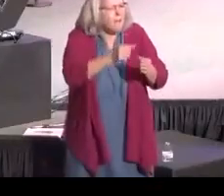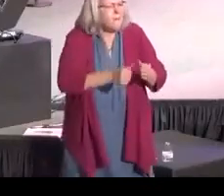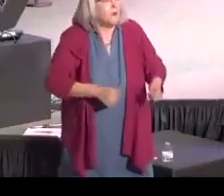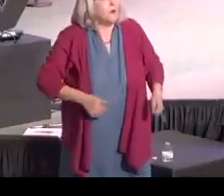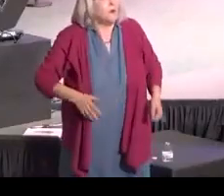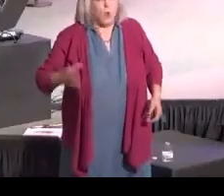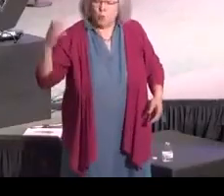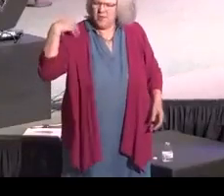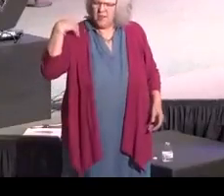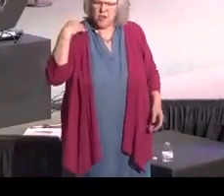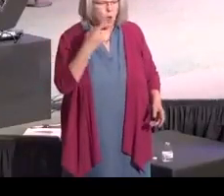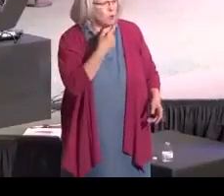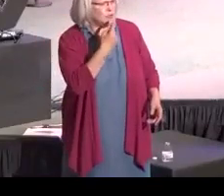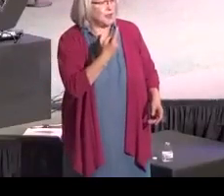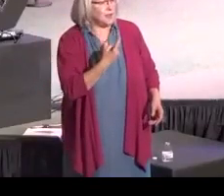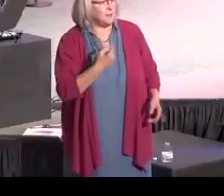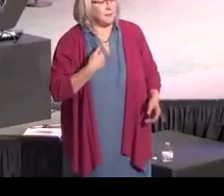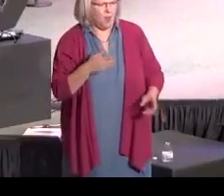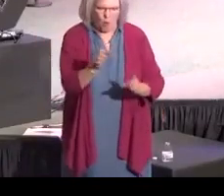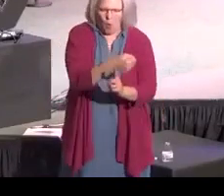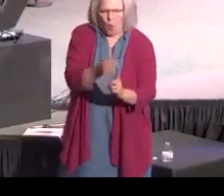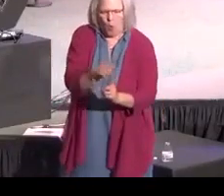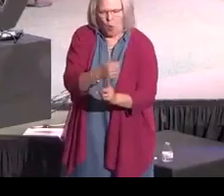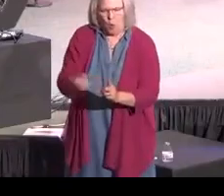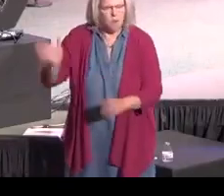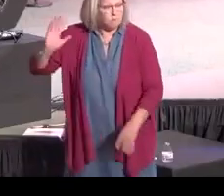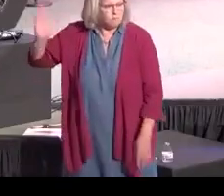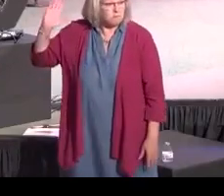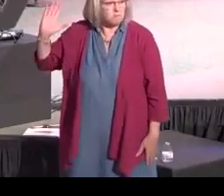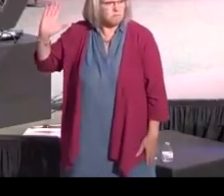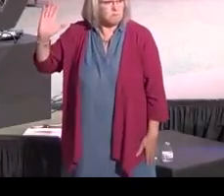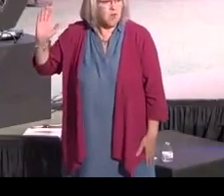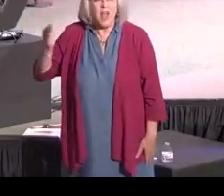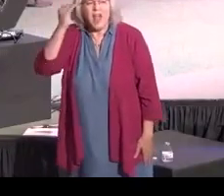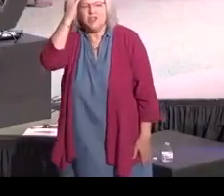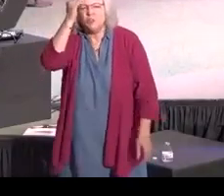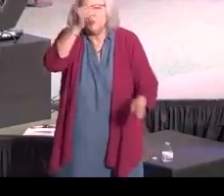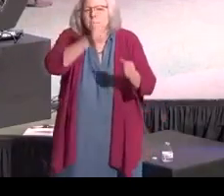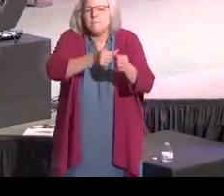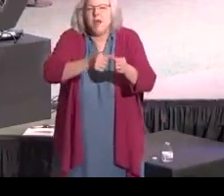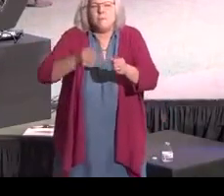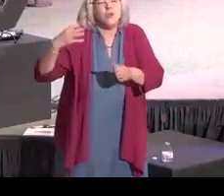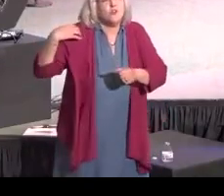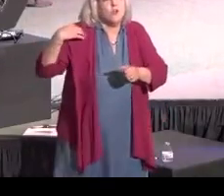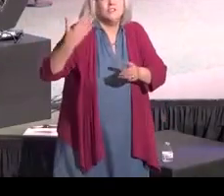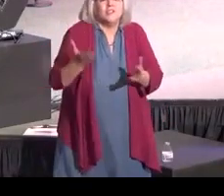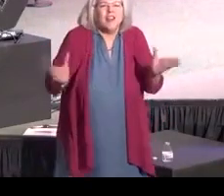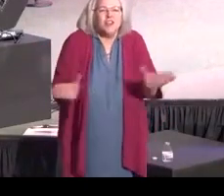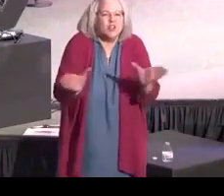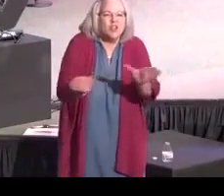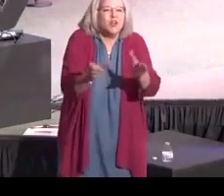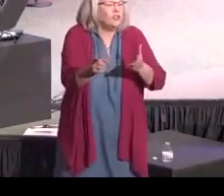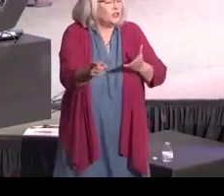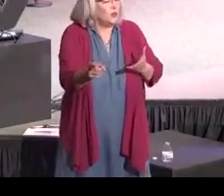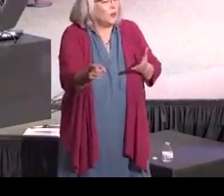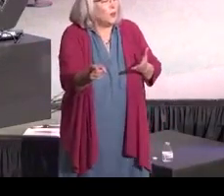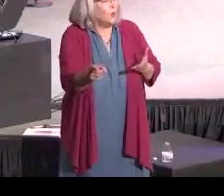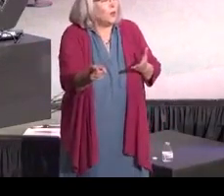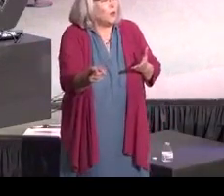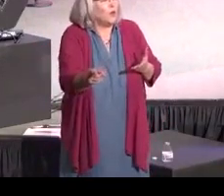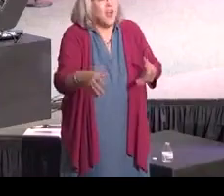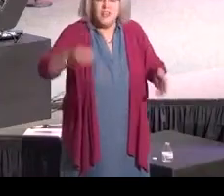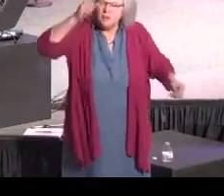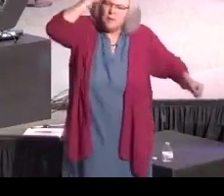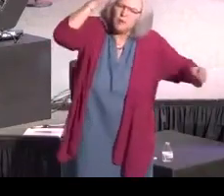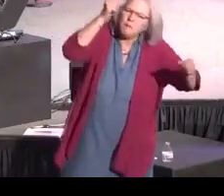said to you that beat you down. You remember what the coach said to you that built you up. You remember what that bully said to you. You might